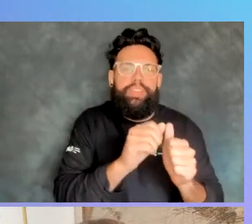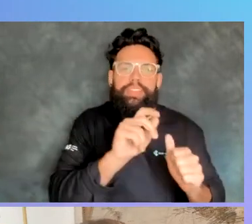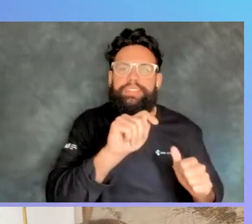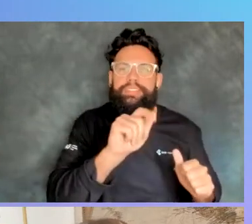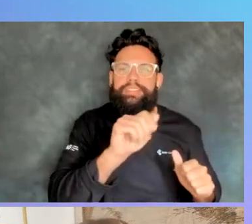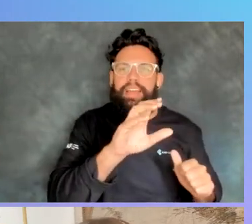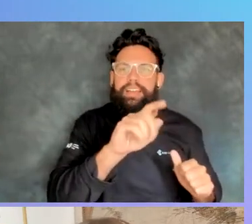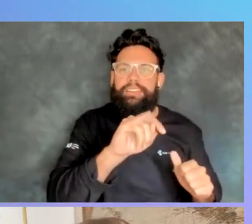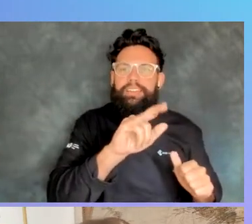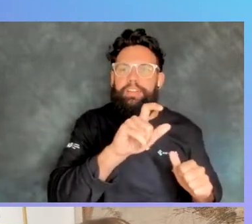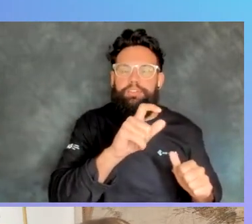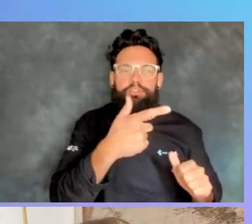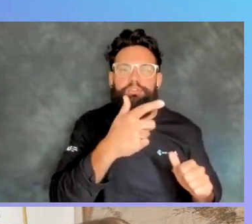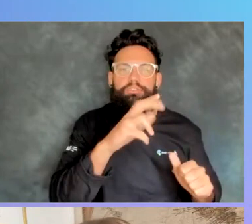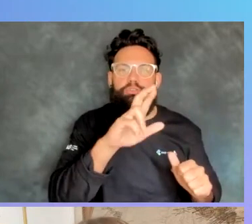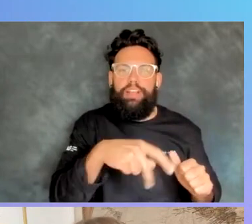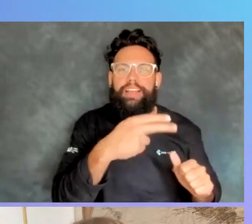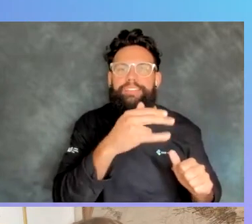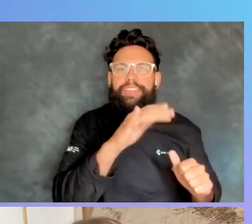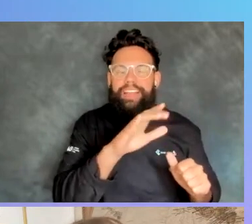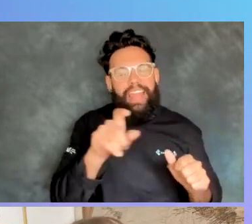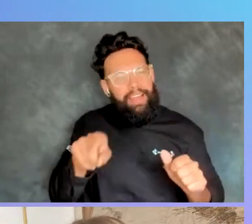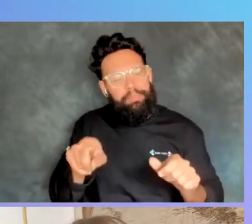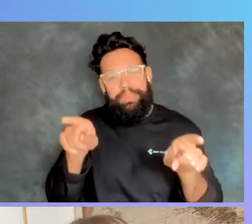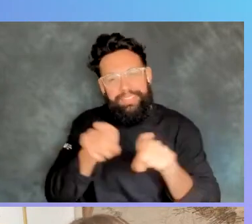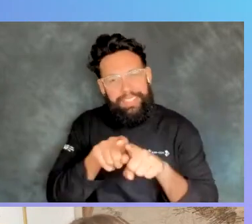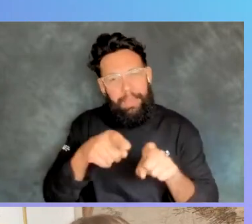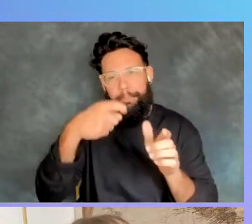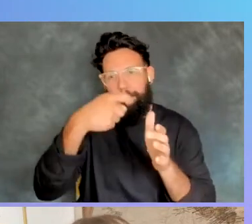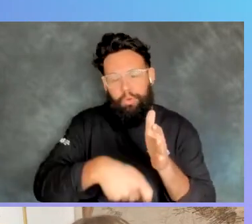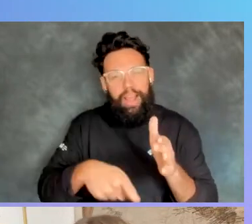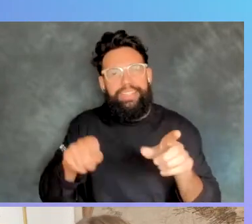need to be at least the same price as